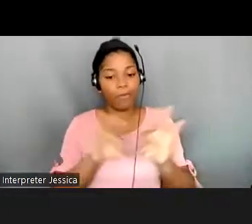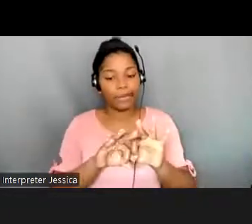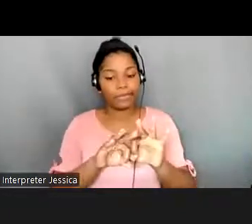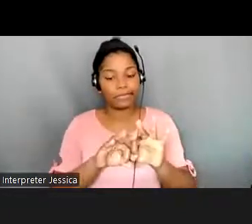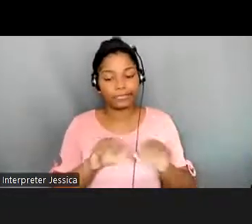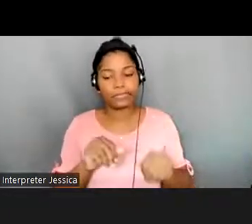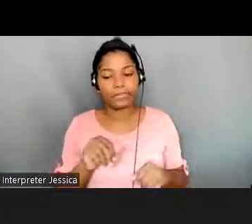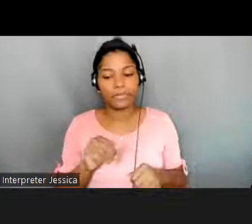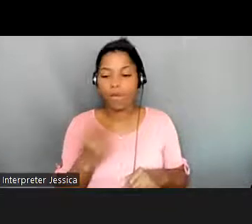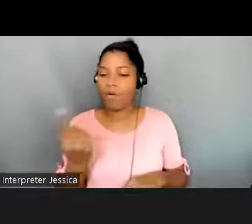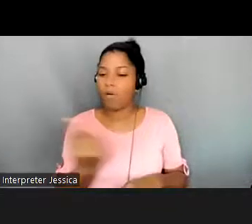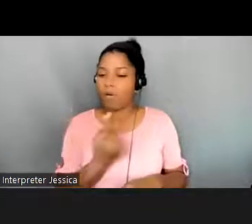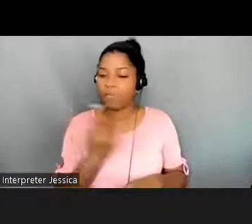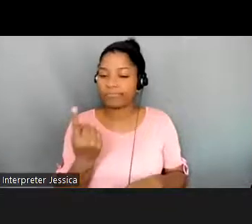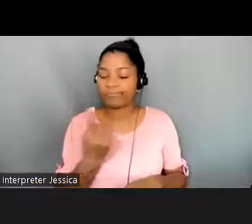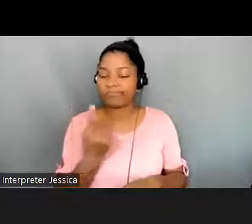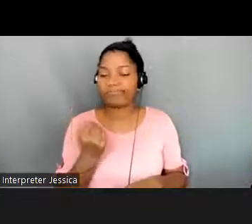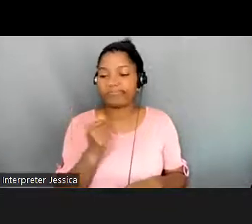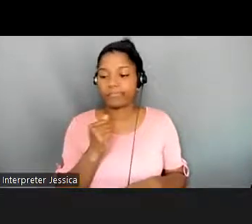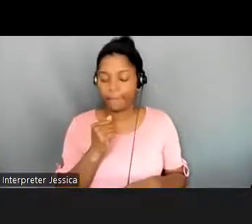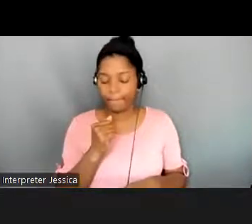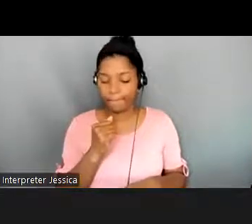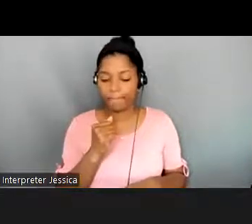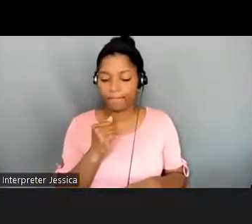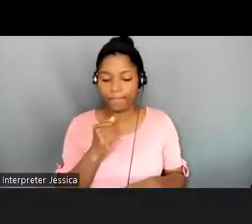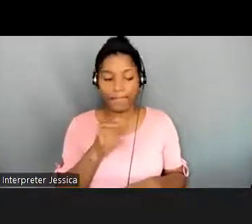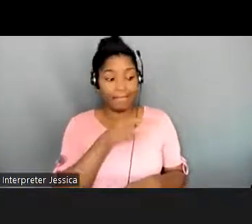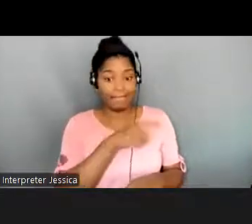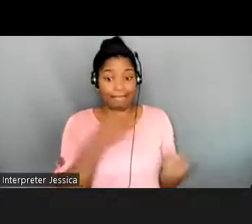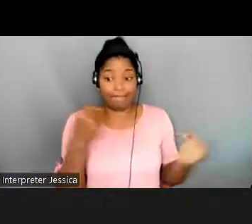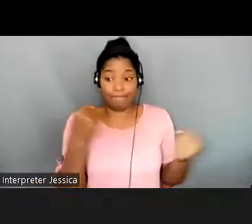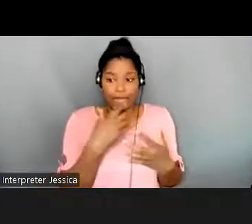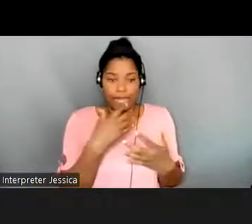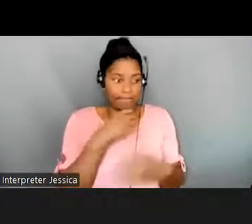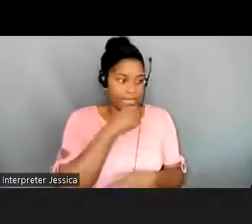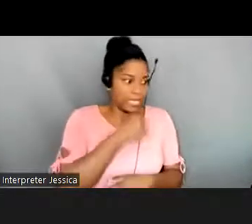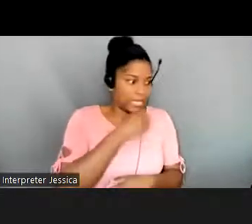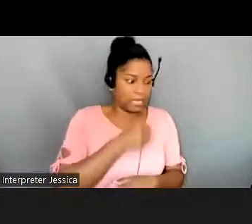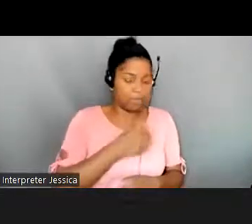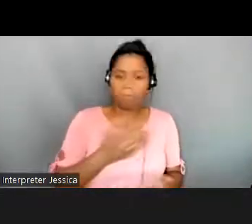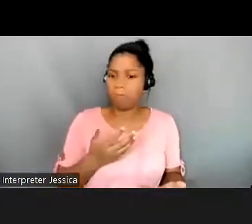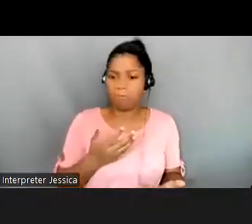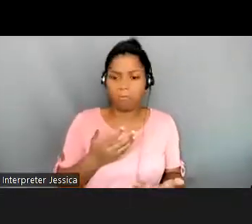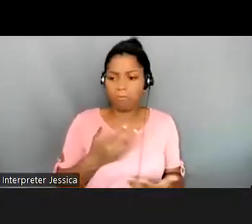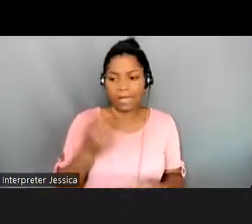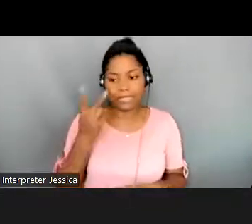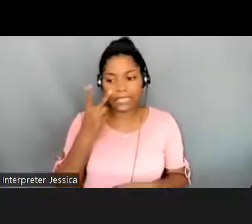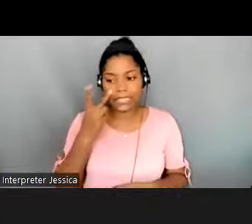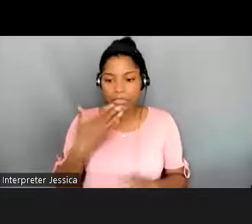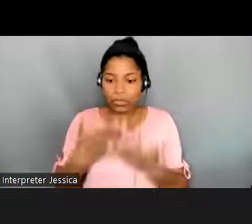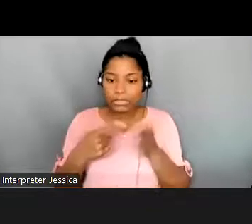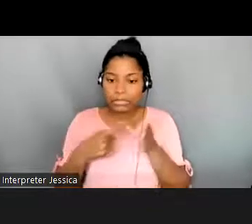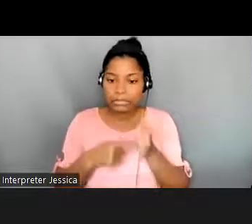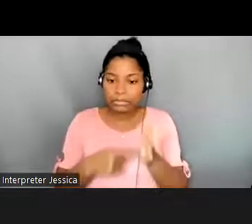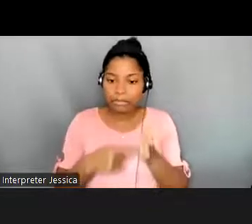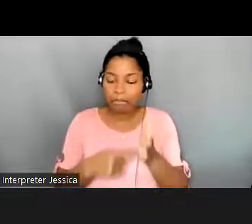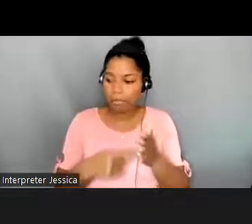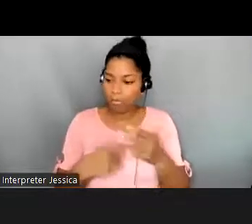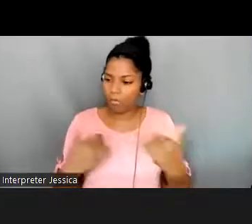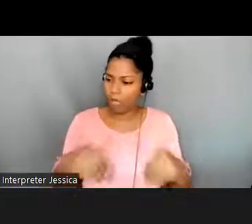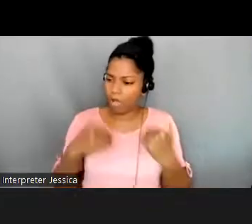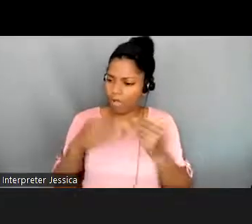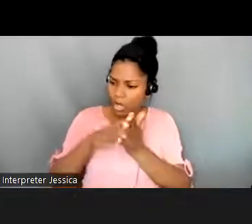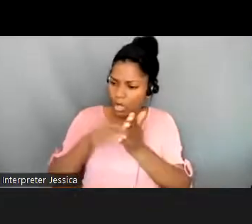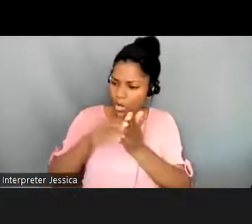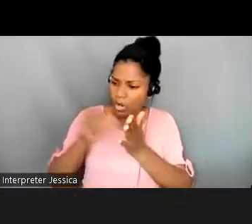they also don't fear their own aging as much. They've seen these wonderful examples and these inspirational examples and consider them